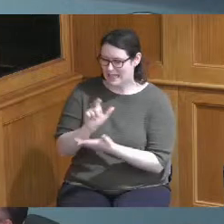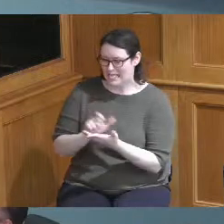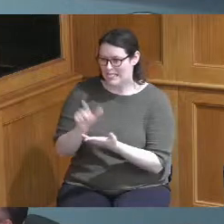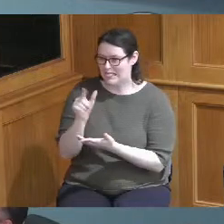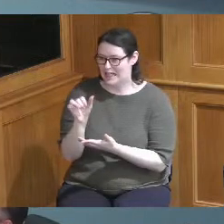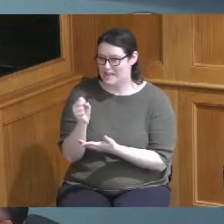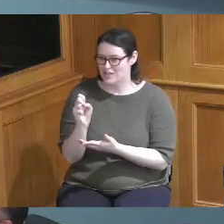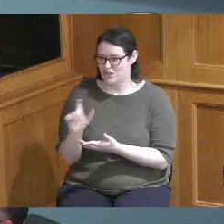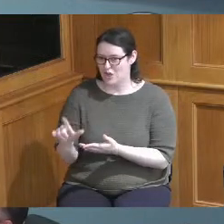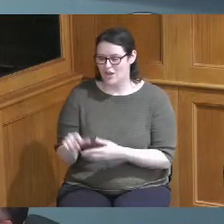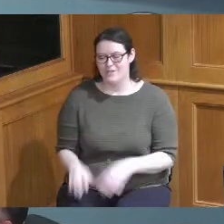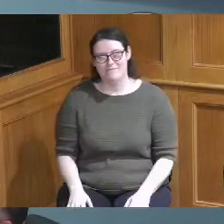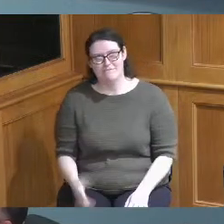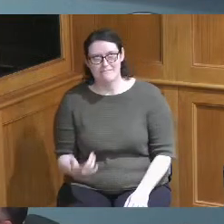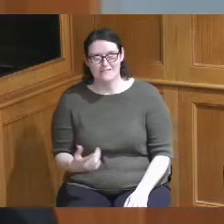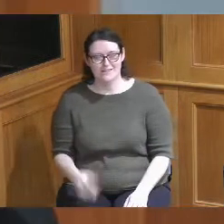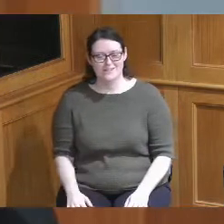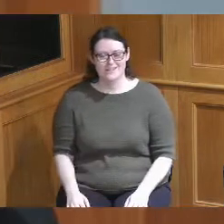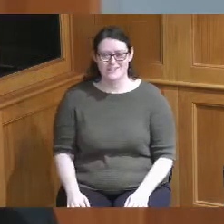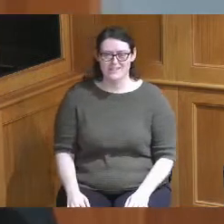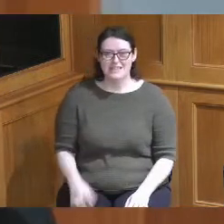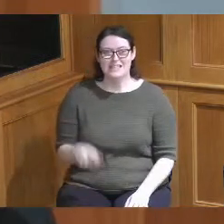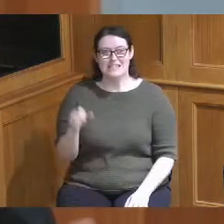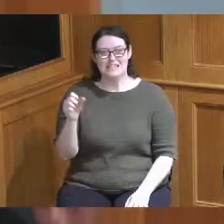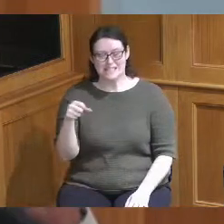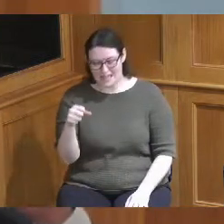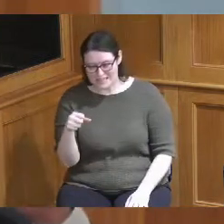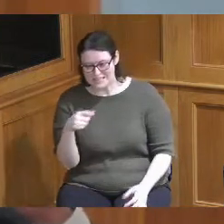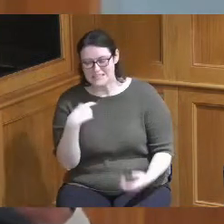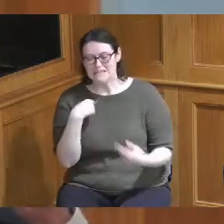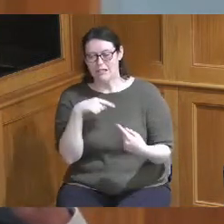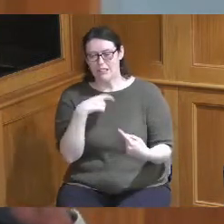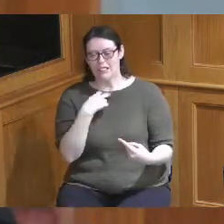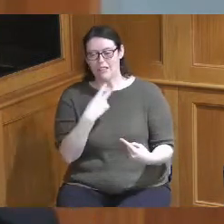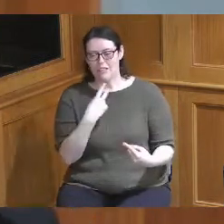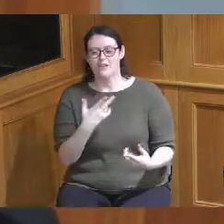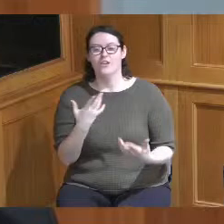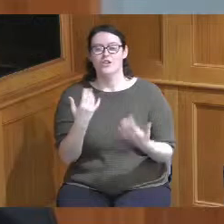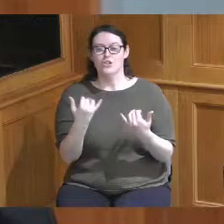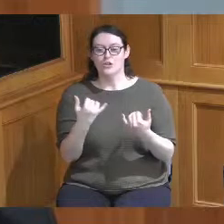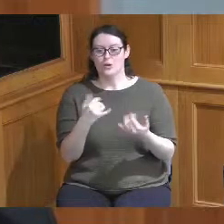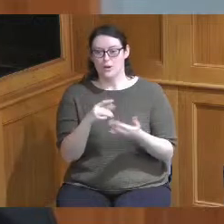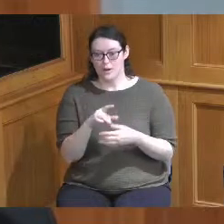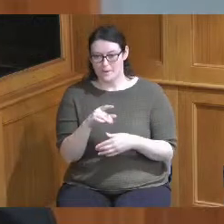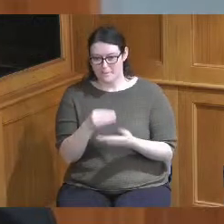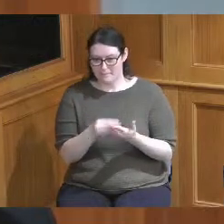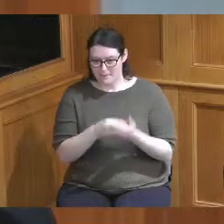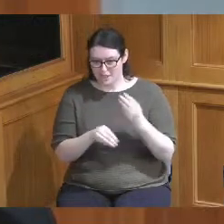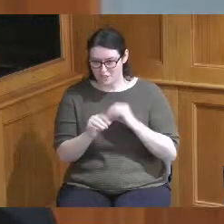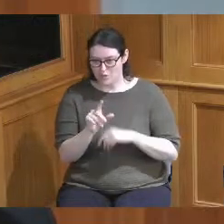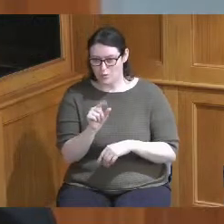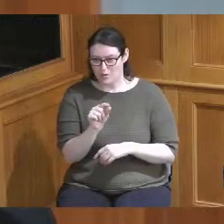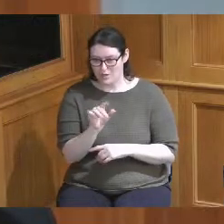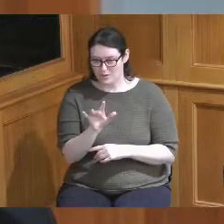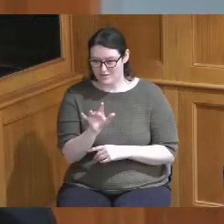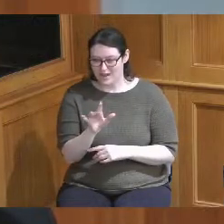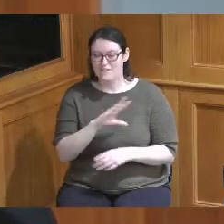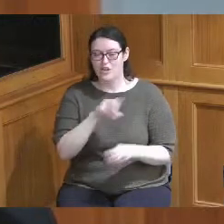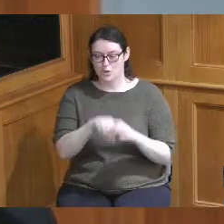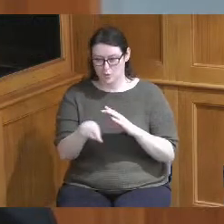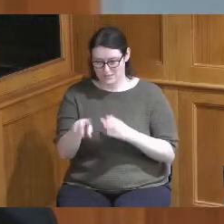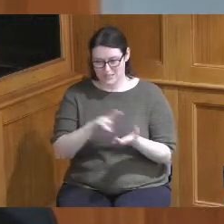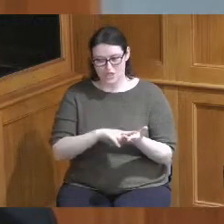to be served by the chief. Yes, the current allocation or their current budget for 2025 includes the costs for this